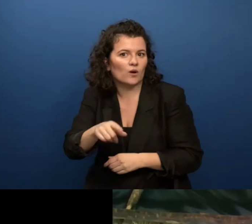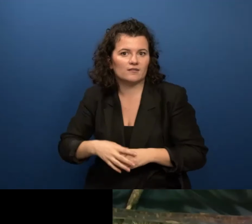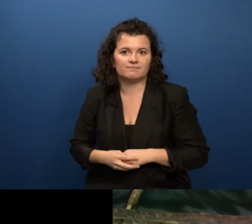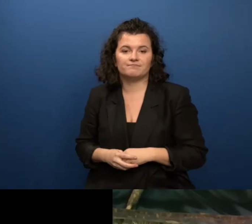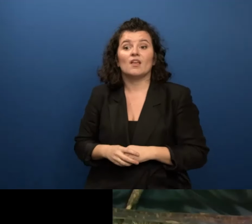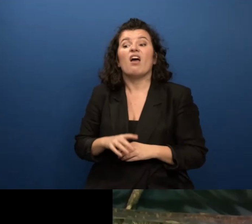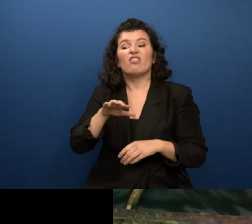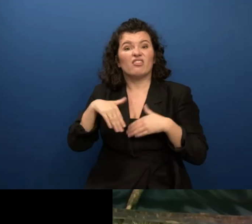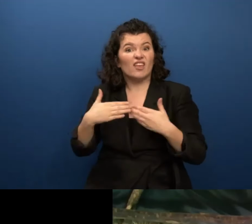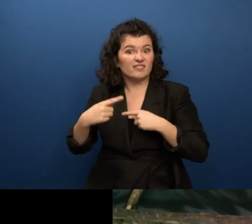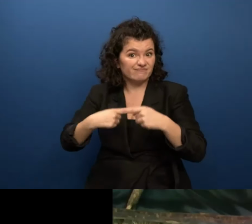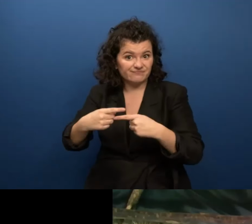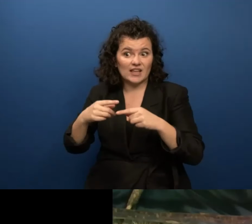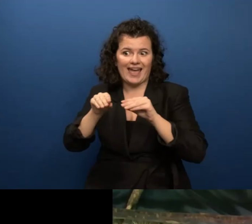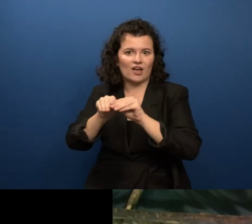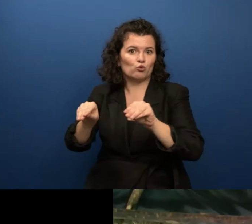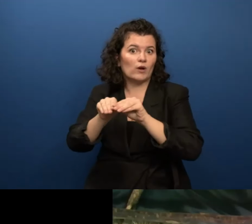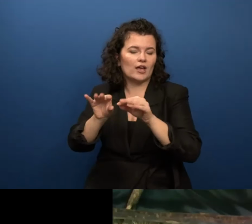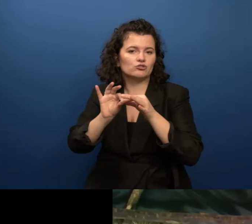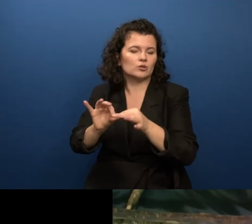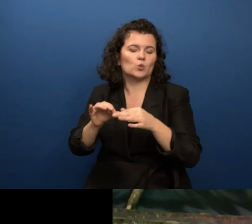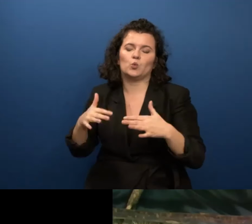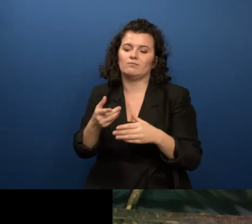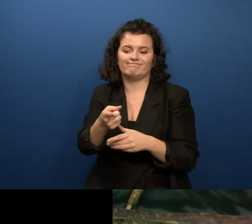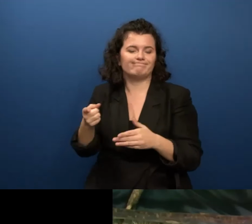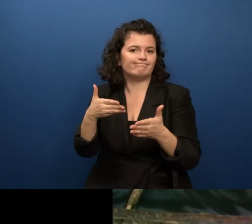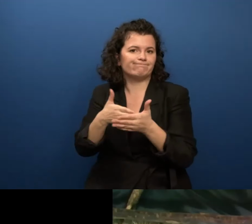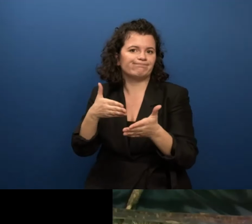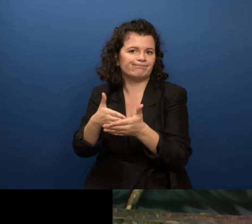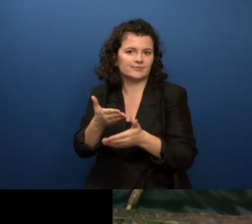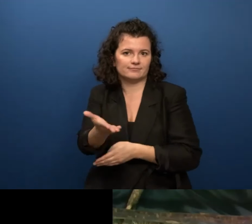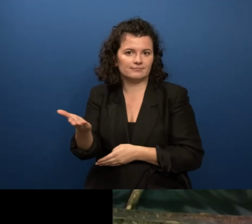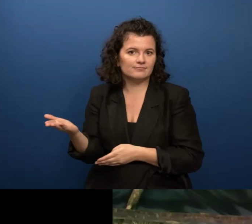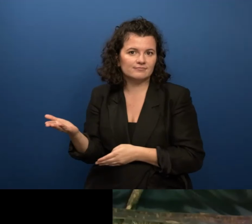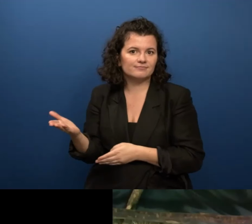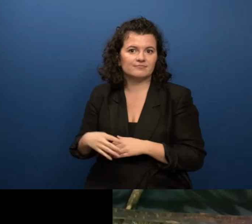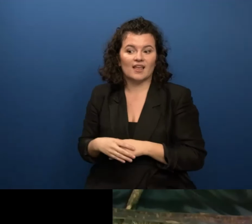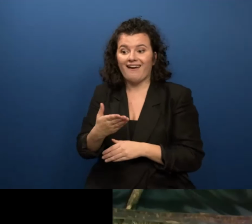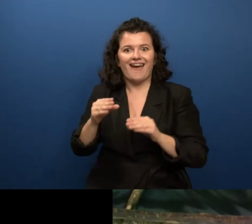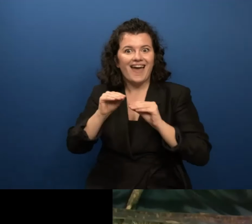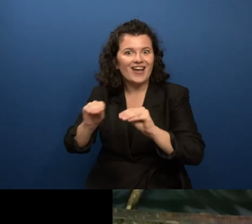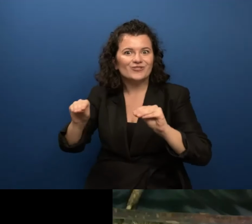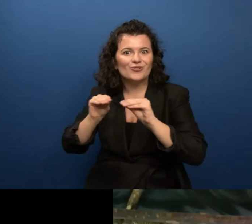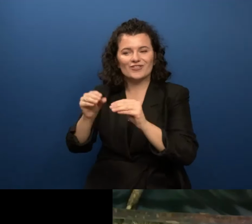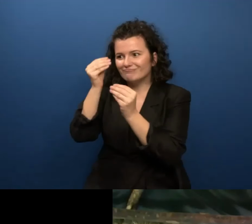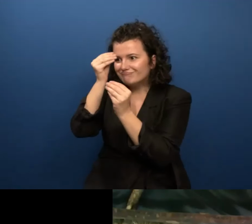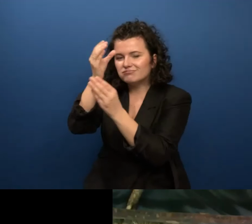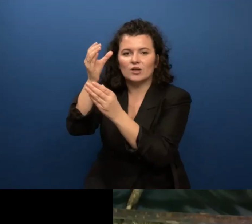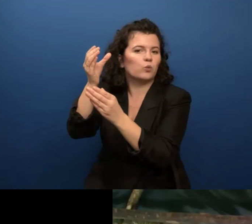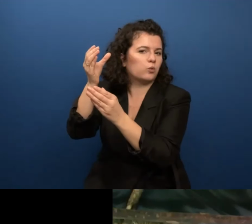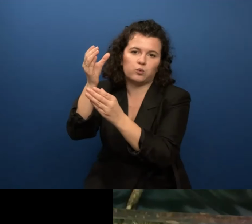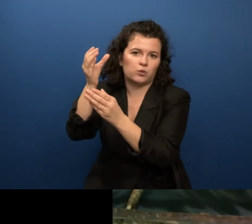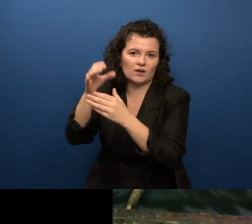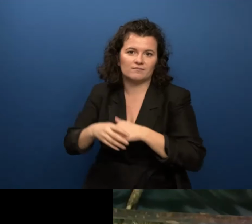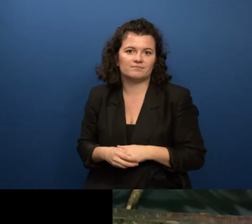barrier, because these people are not given opportunity, or they are not educated. Because at the end of the day, they are